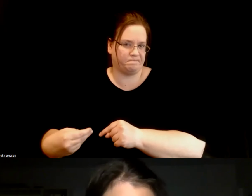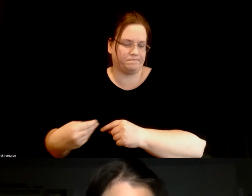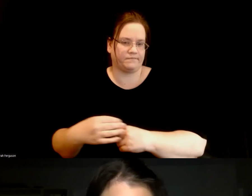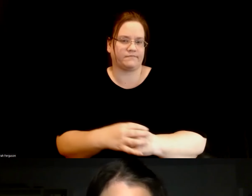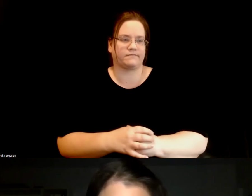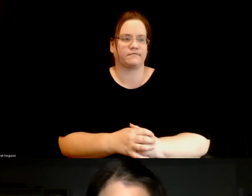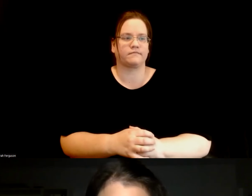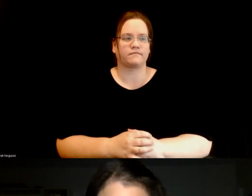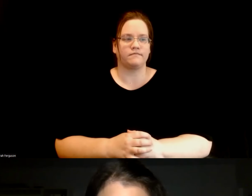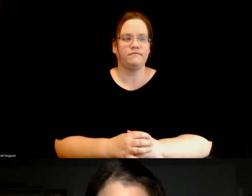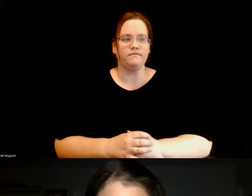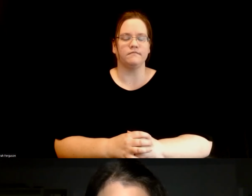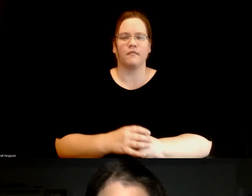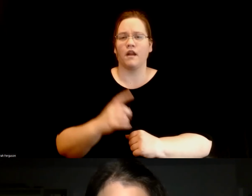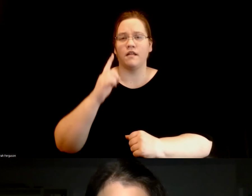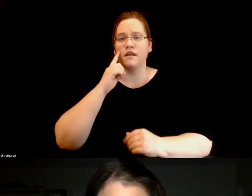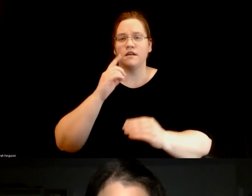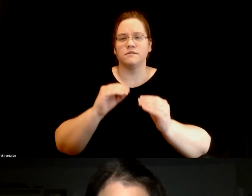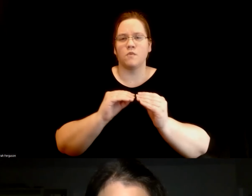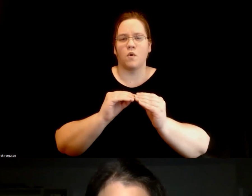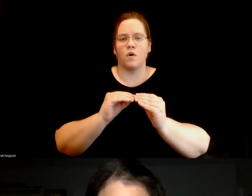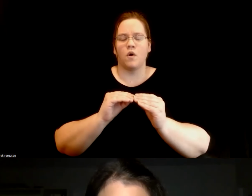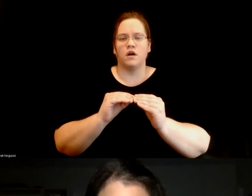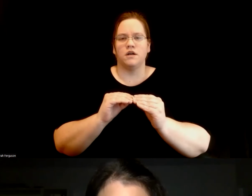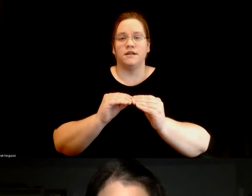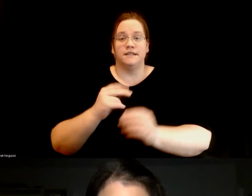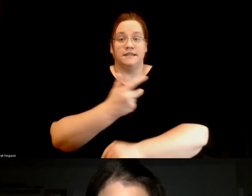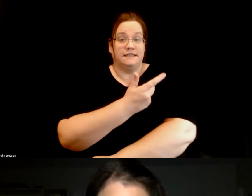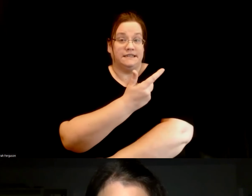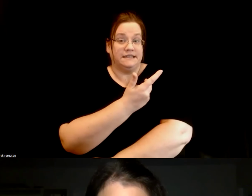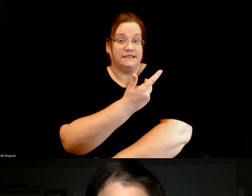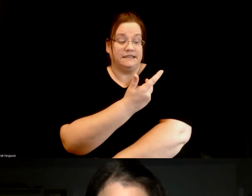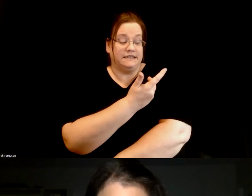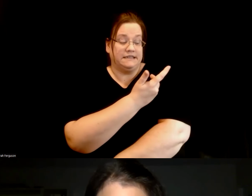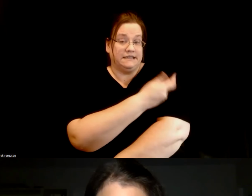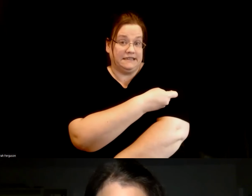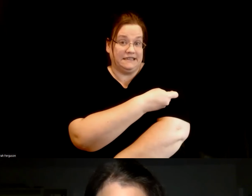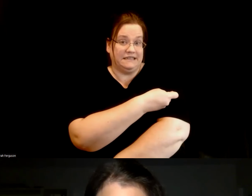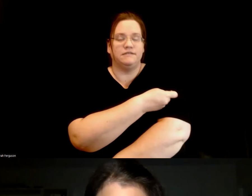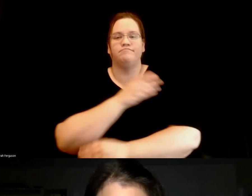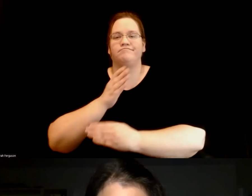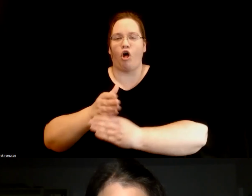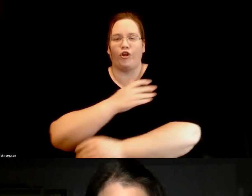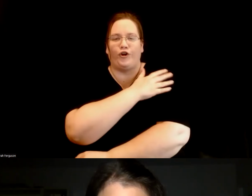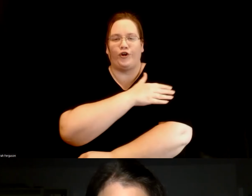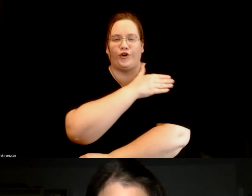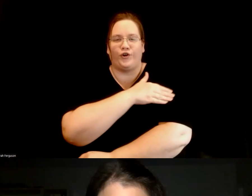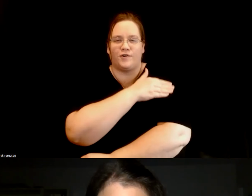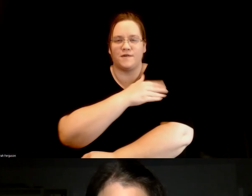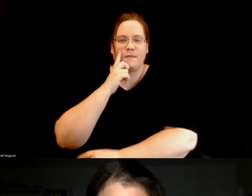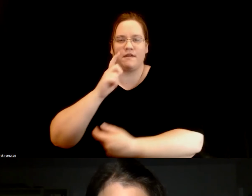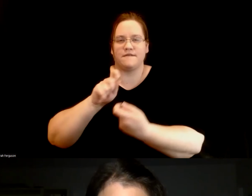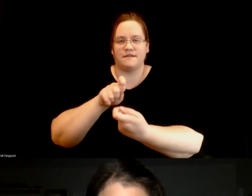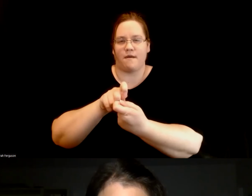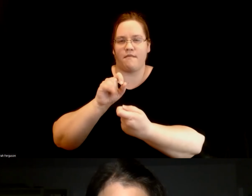I think it's been really more just irritation at the site because of the lipids that it has to be suspended in. And